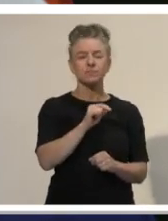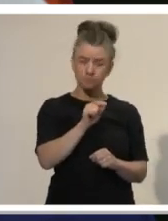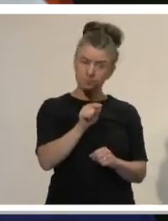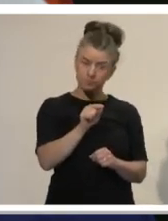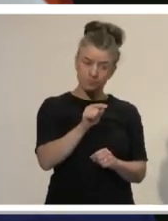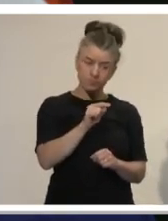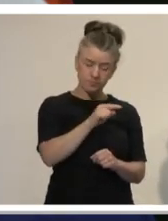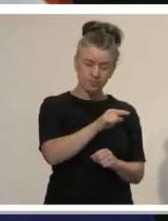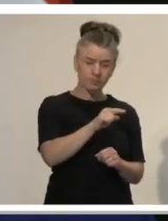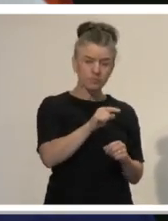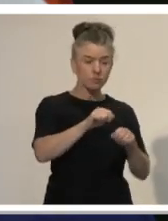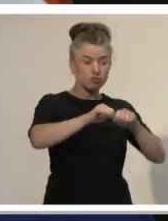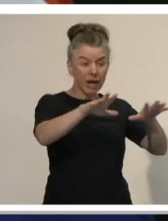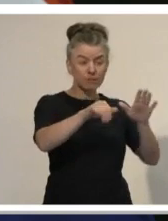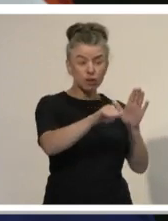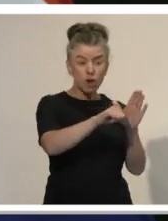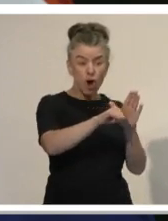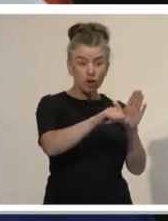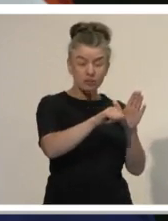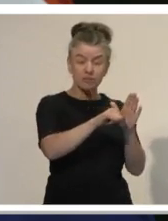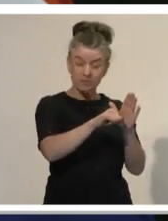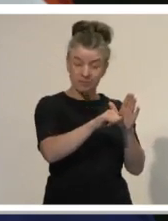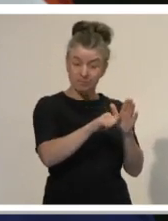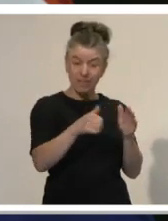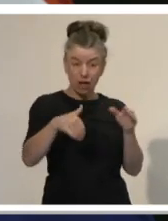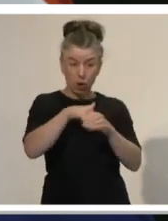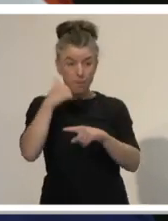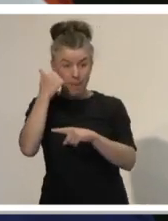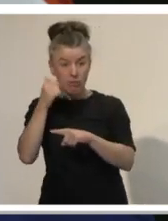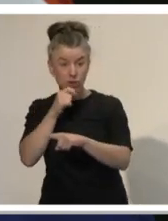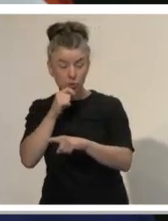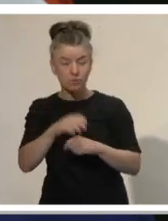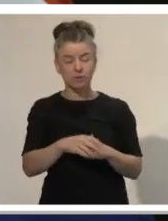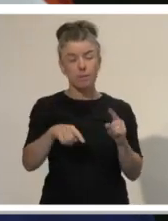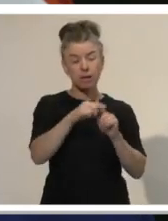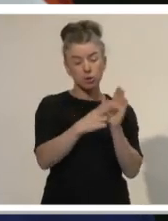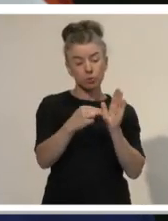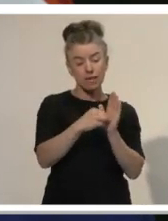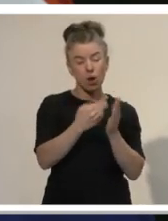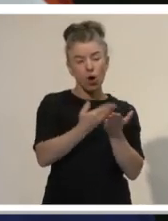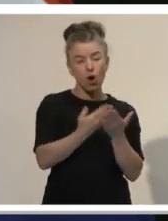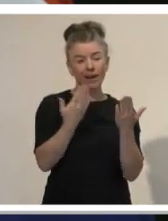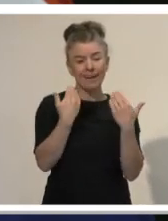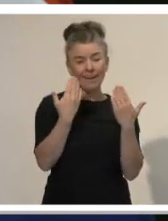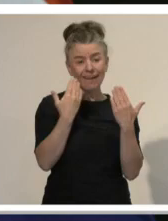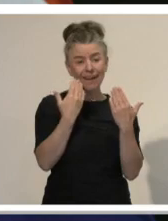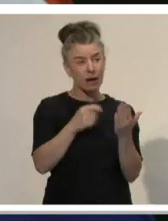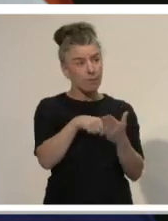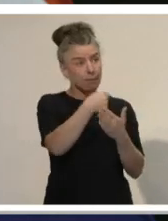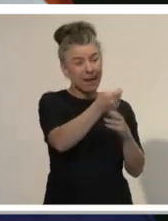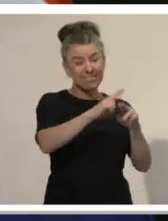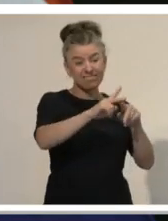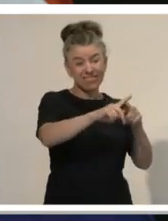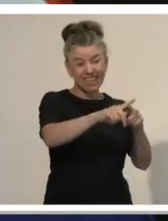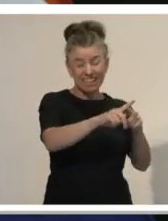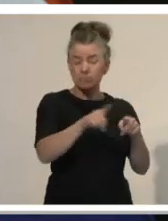well, and may to some degree have New Zealand On Air costs that they would have when they get funding from New Zealand On Air. Just like